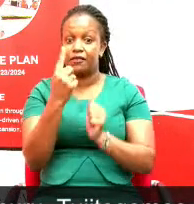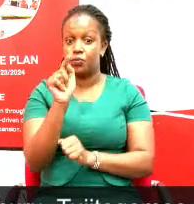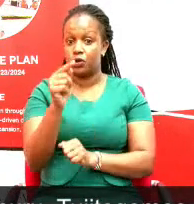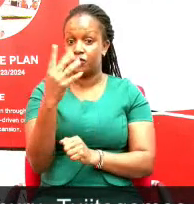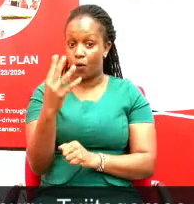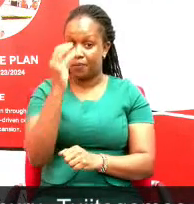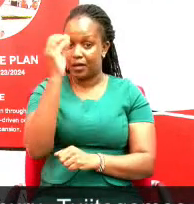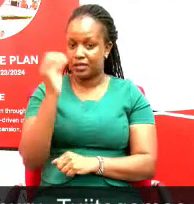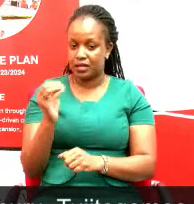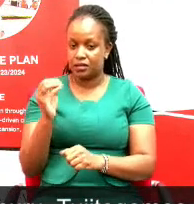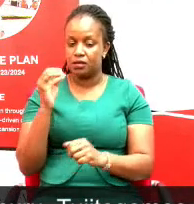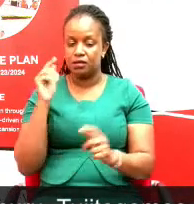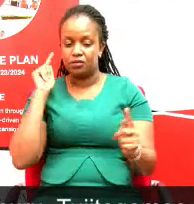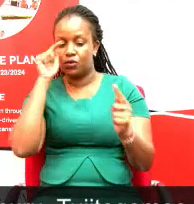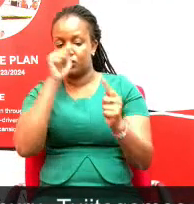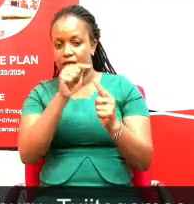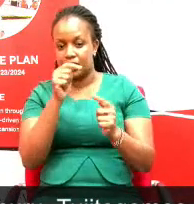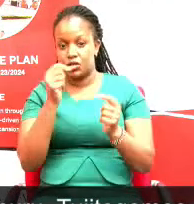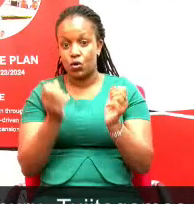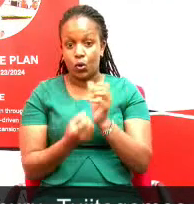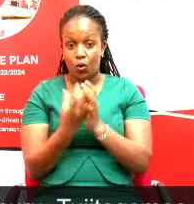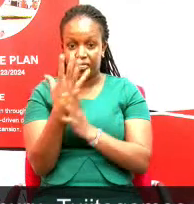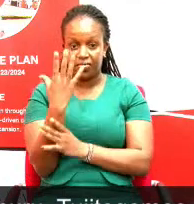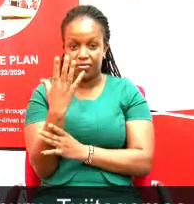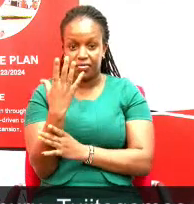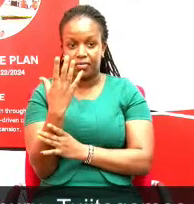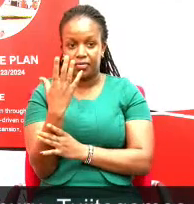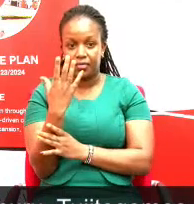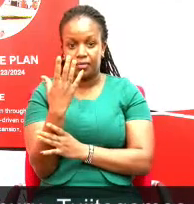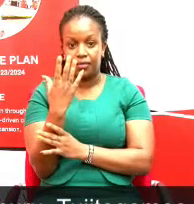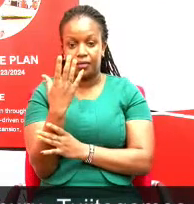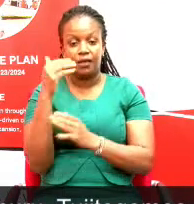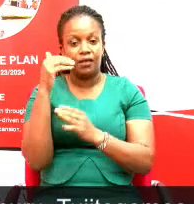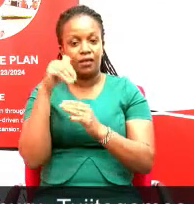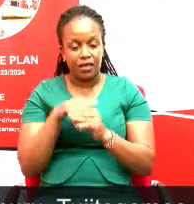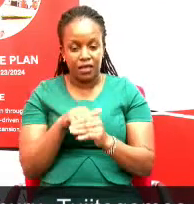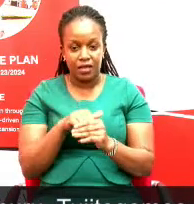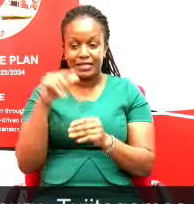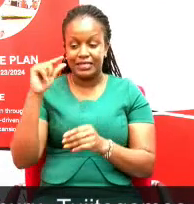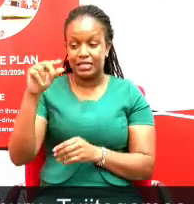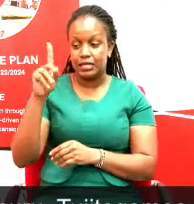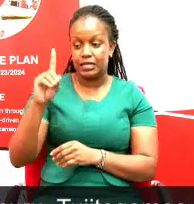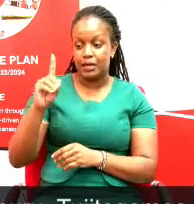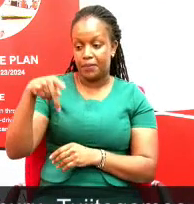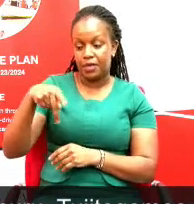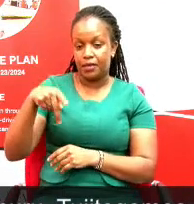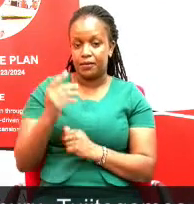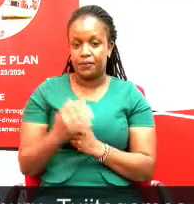11.4% projected growth in nominal GDP.